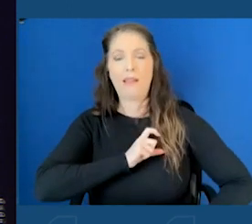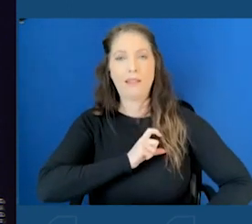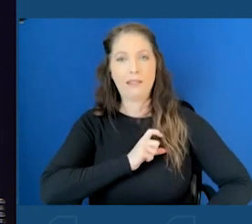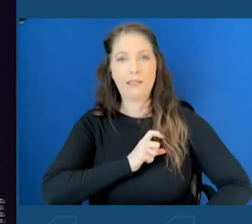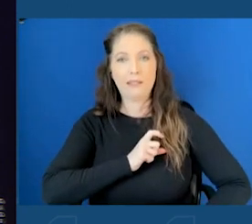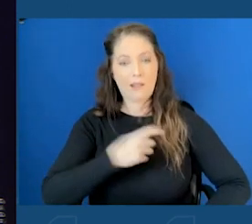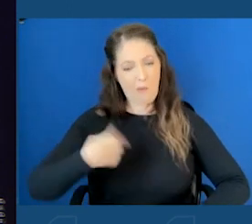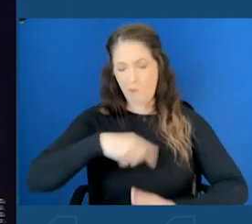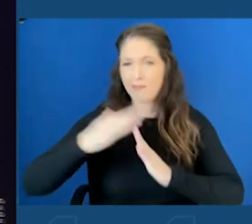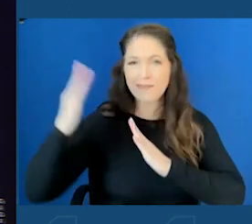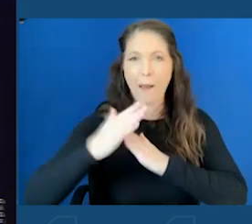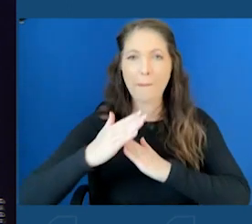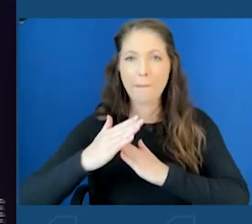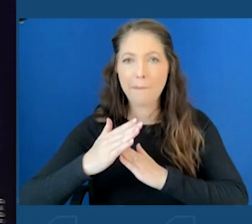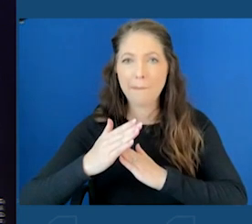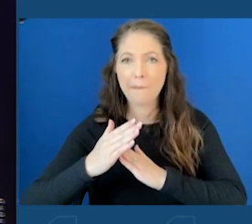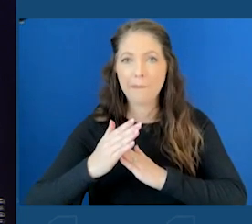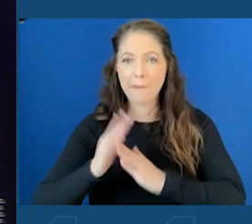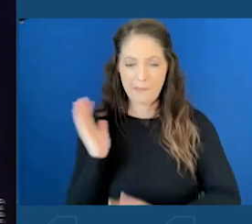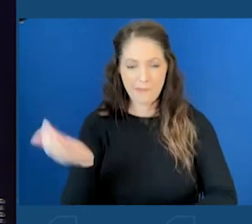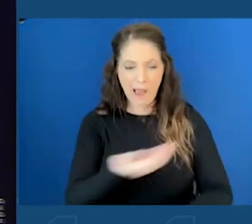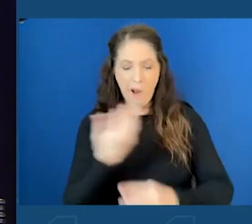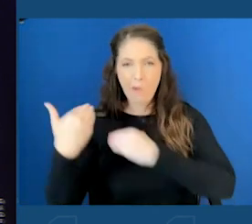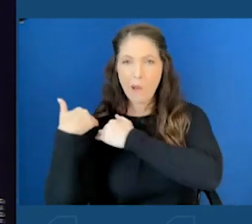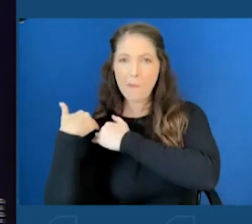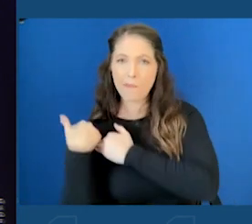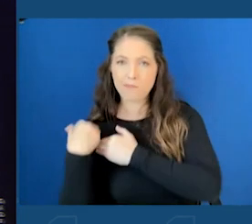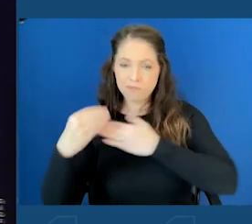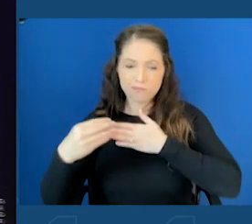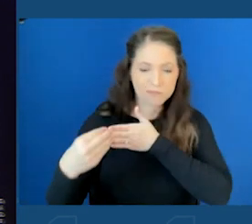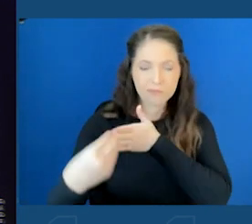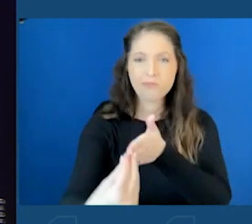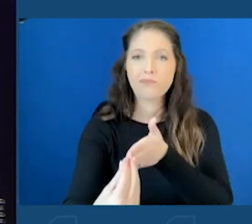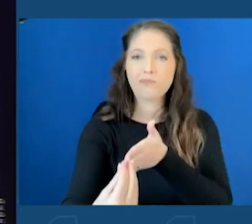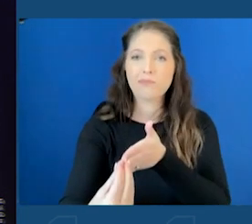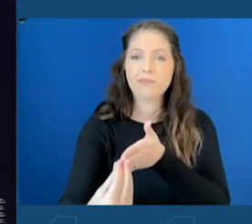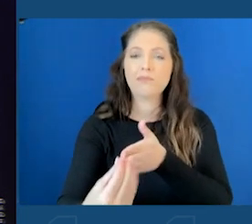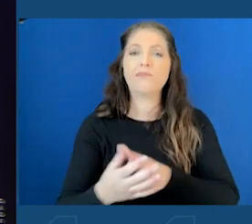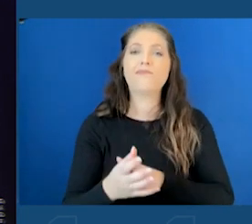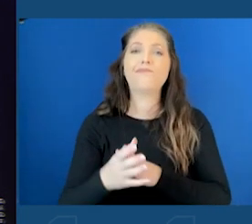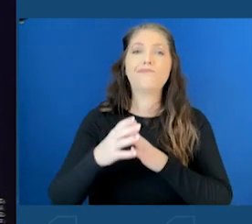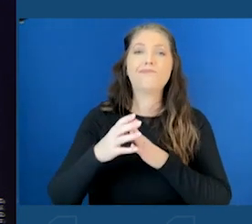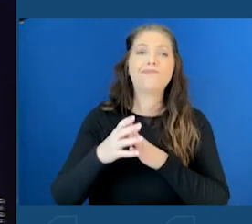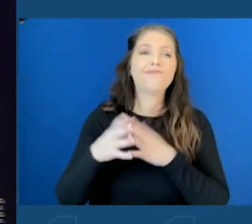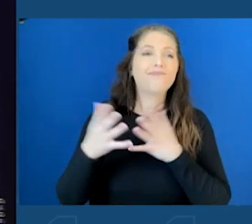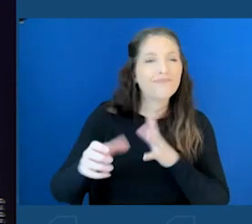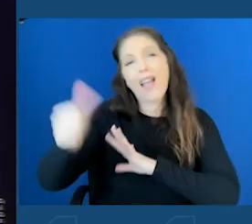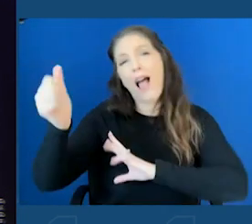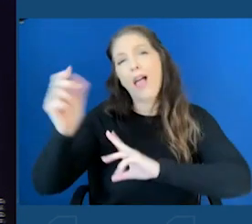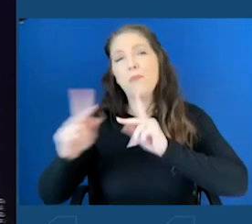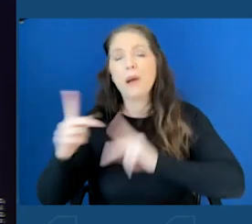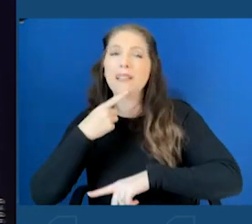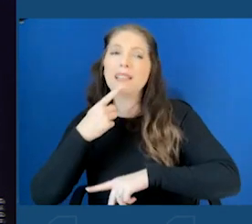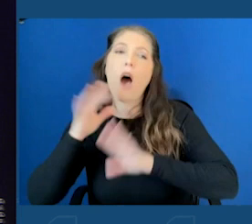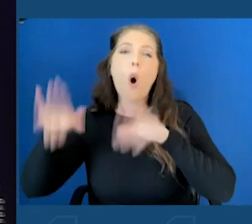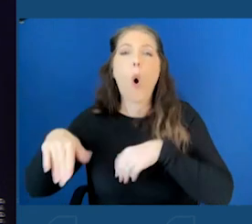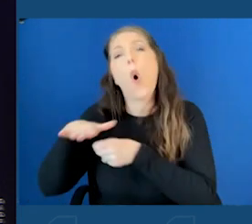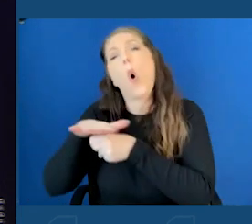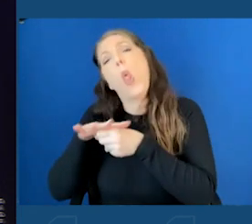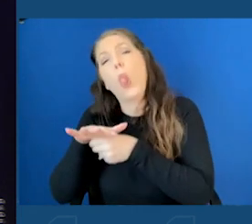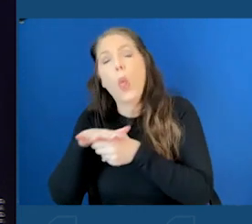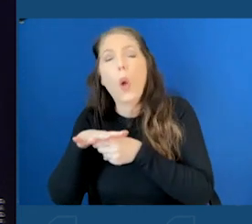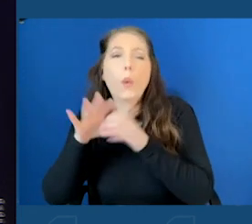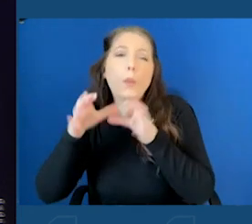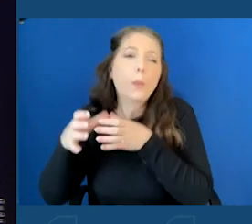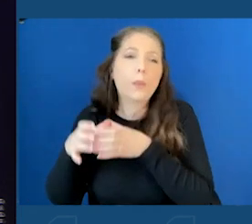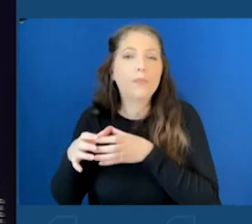We have a responsibility to lead. And despite descriptions and perceptions that it's all about the local policing community, we have to